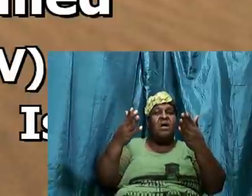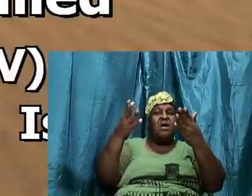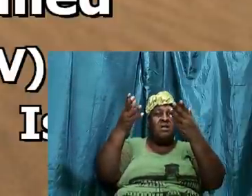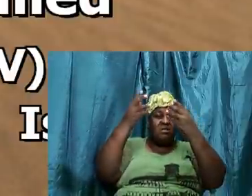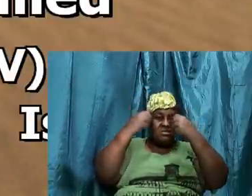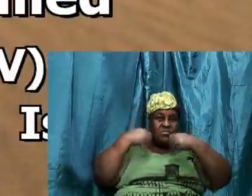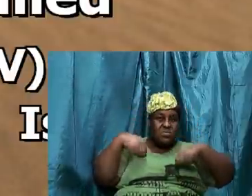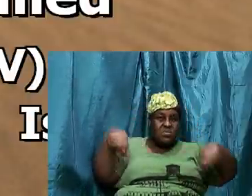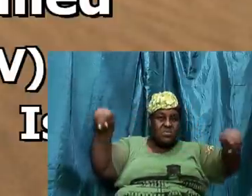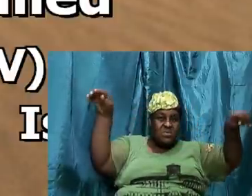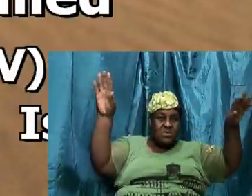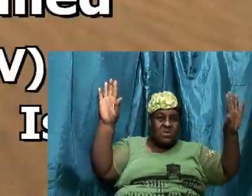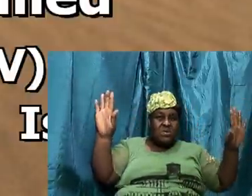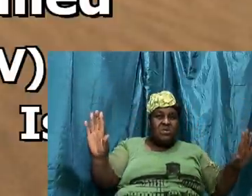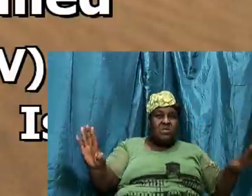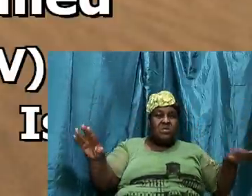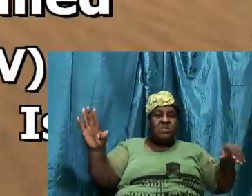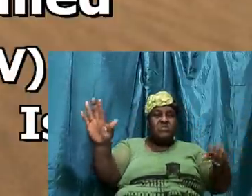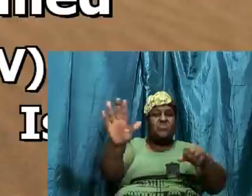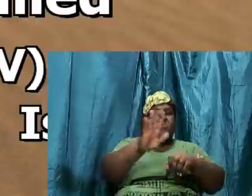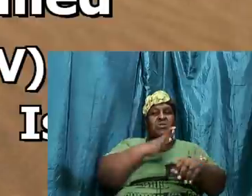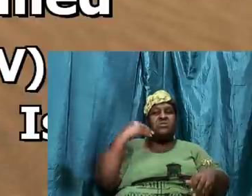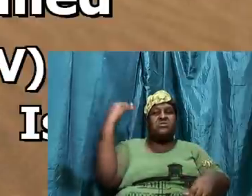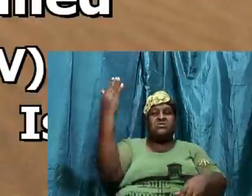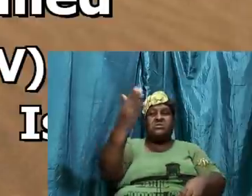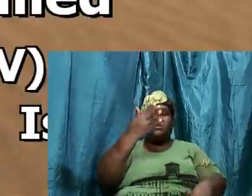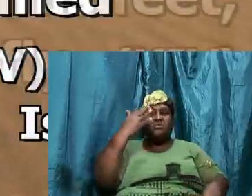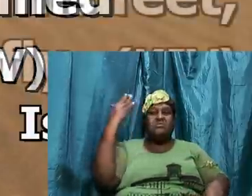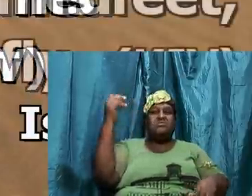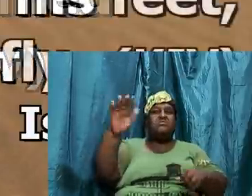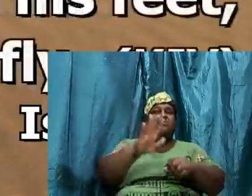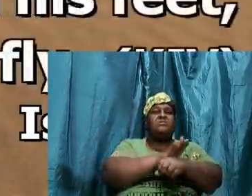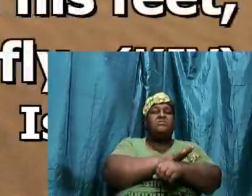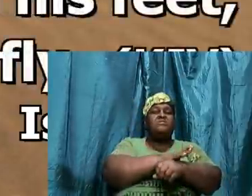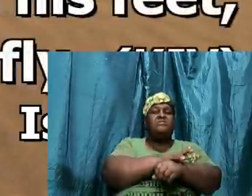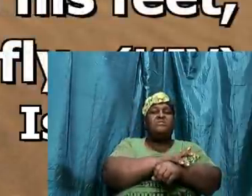his train filled the temple.